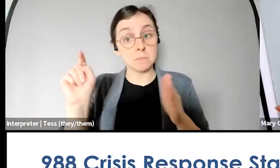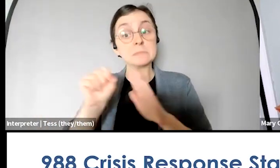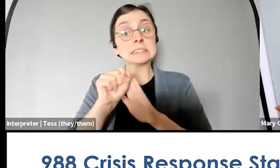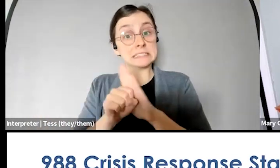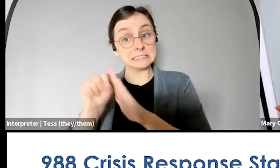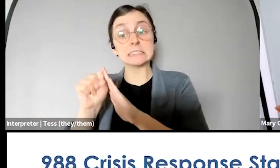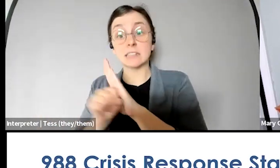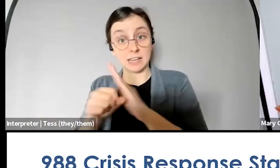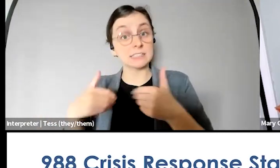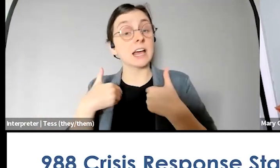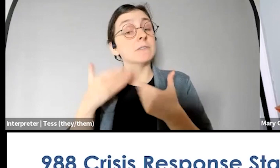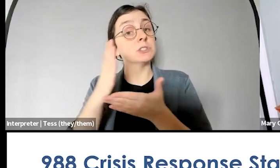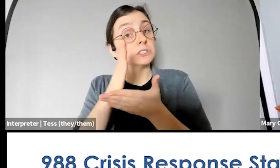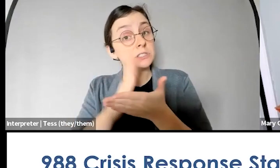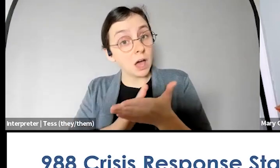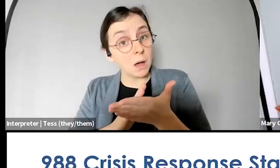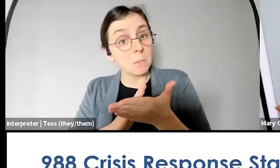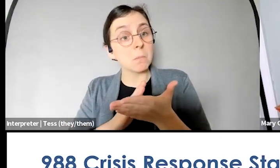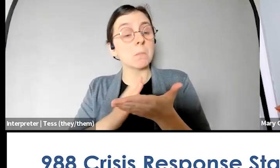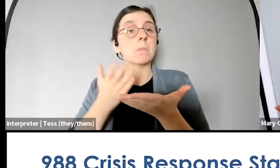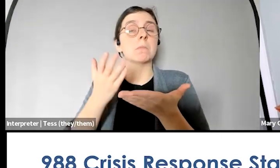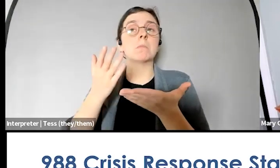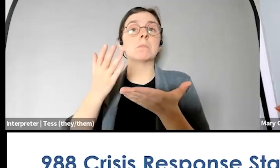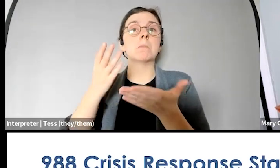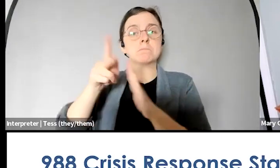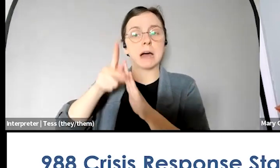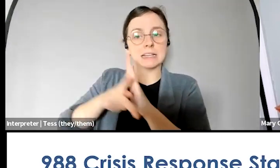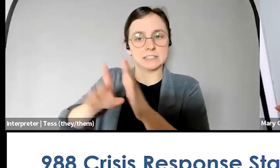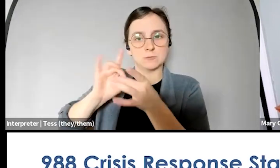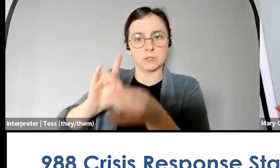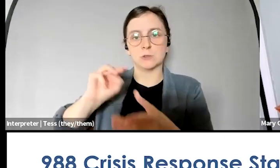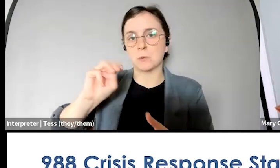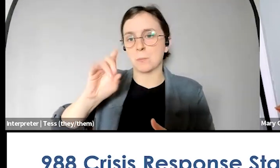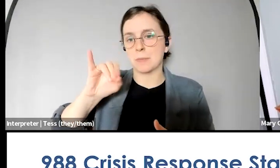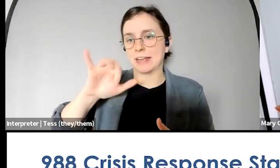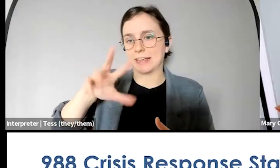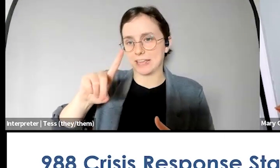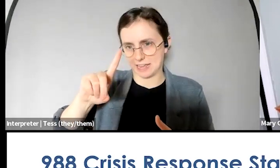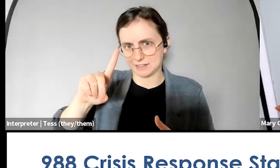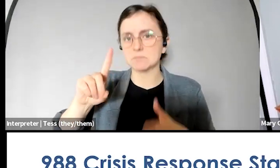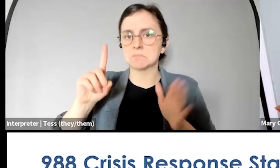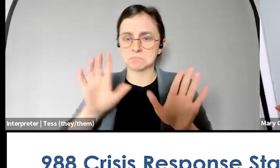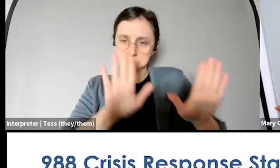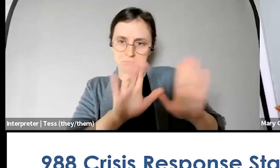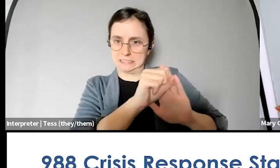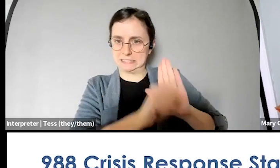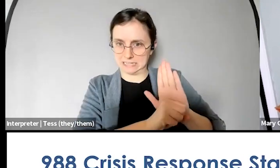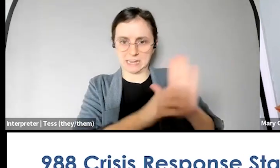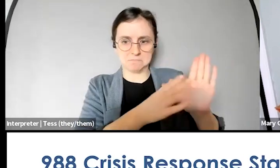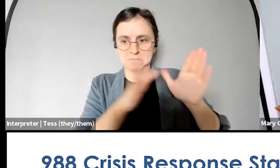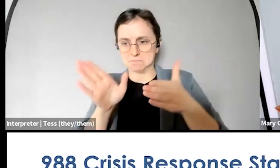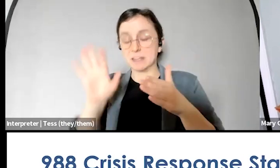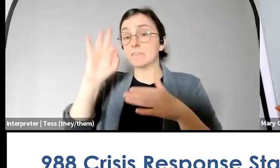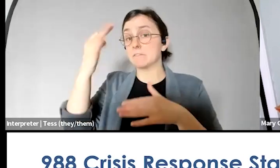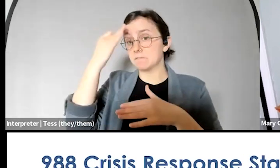some provisions around Medicaid. Now, so I talked about states. I'm going to talk a little bit about federal programs.